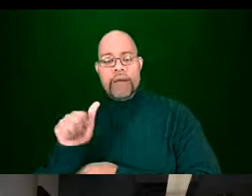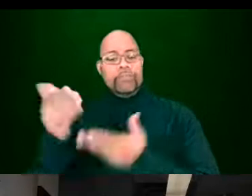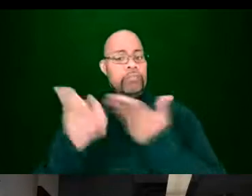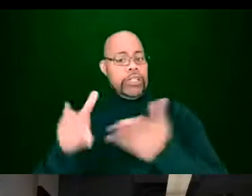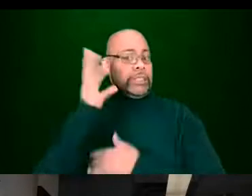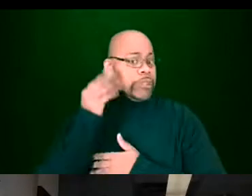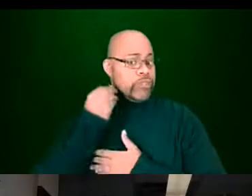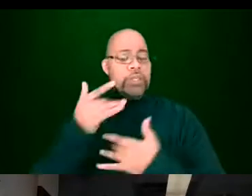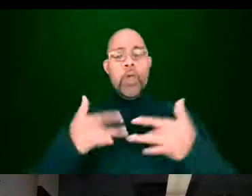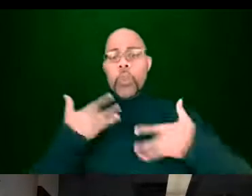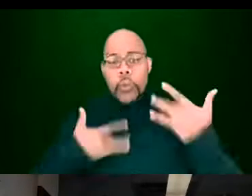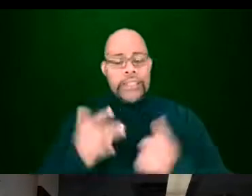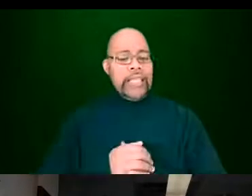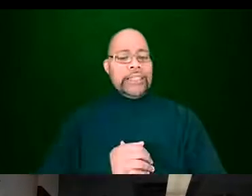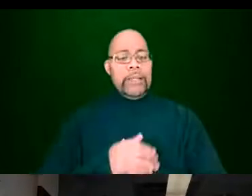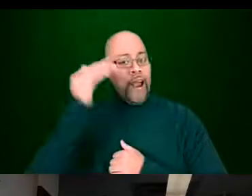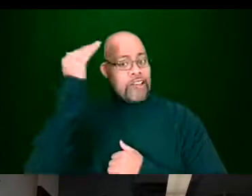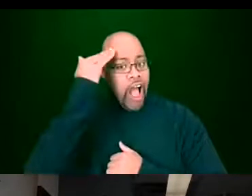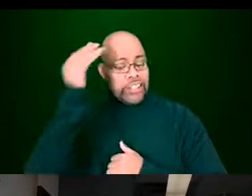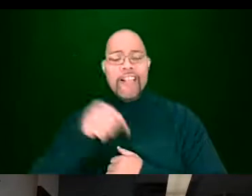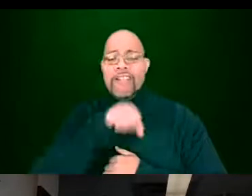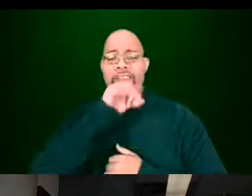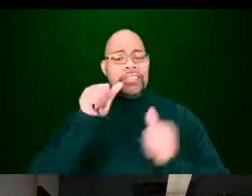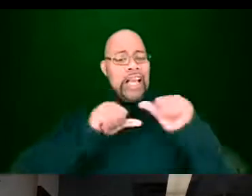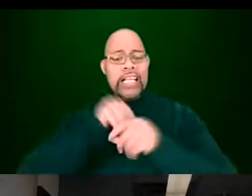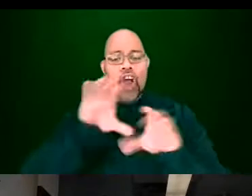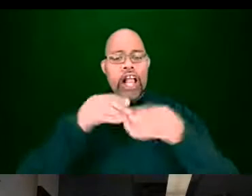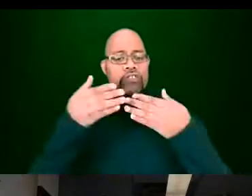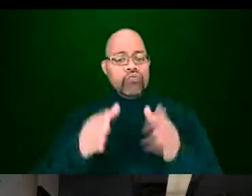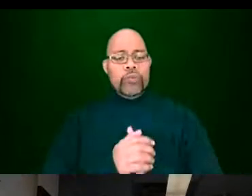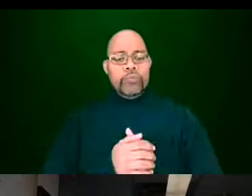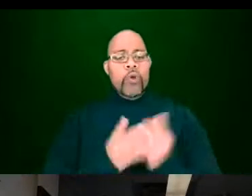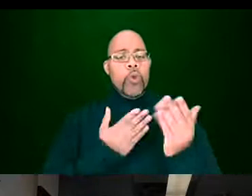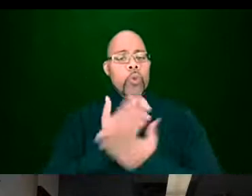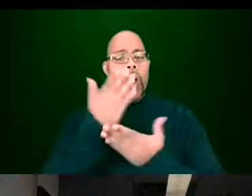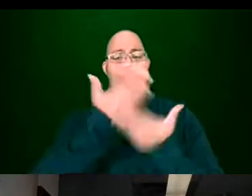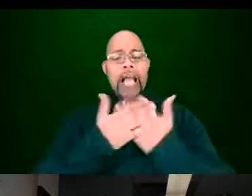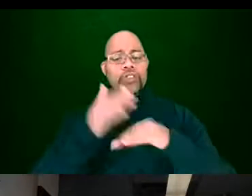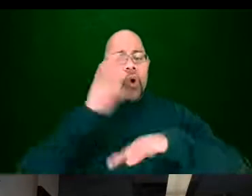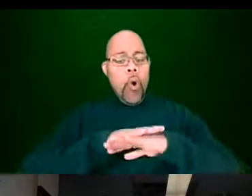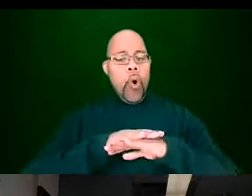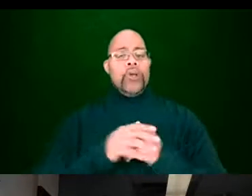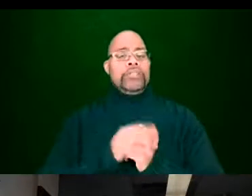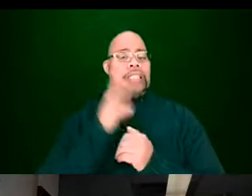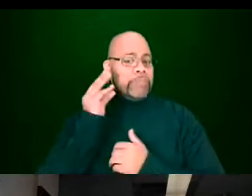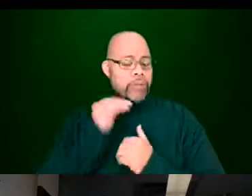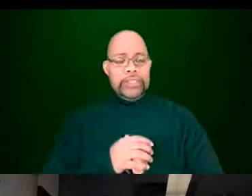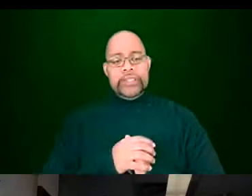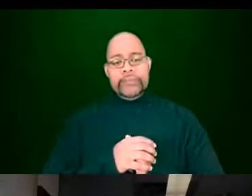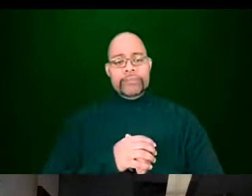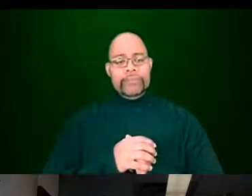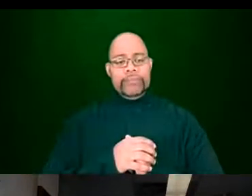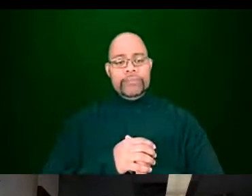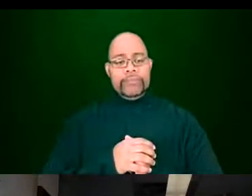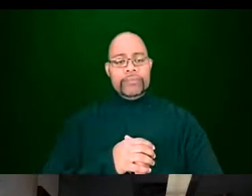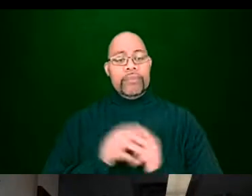experience, enthusiasm, knowledge, and love of science into her classroom through hands-on, engaging, and innovative experience.